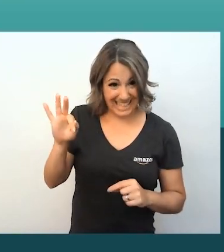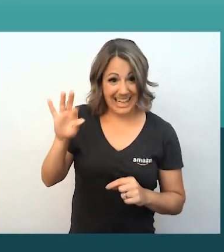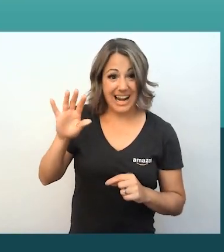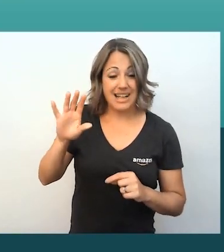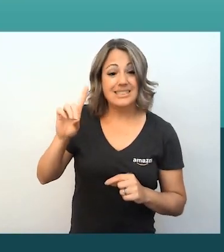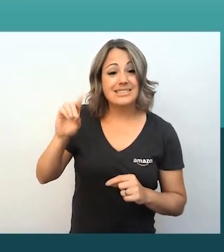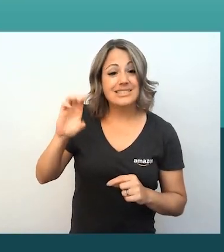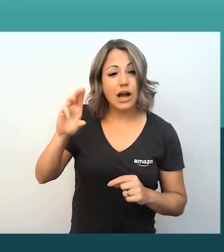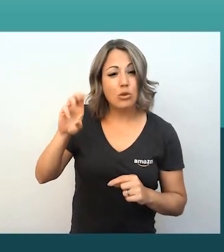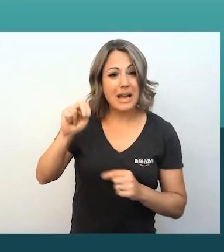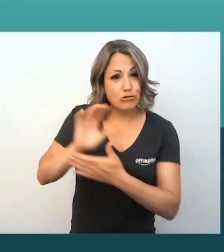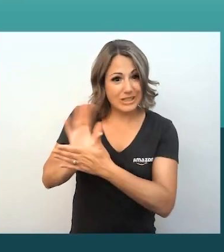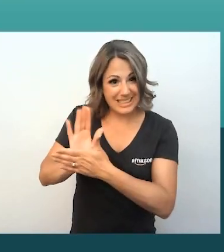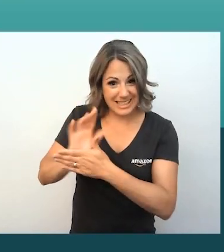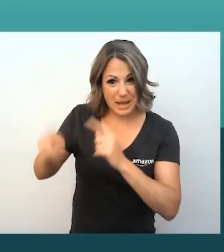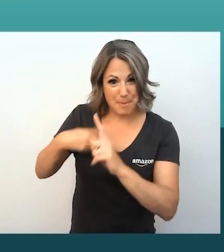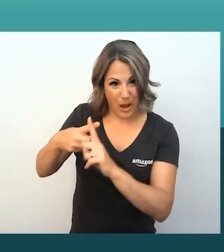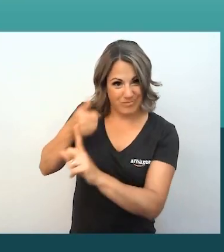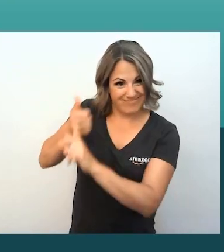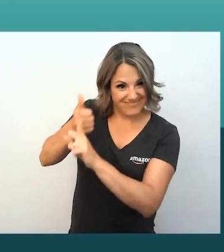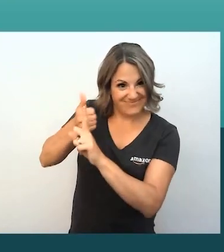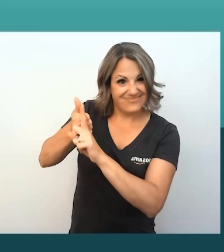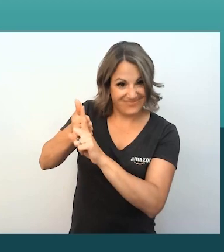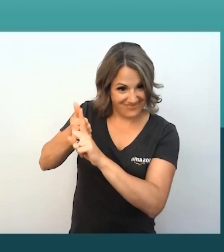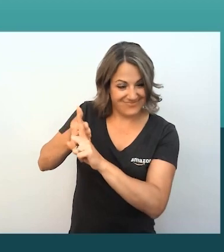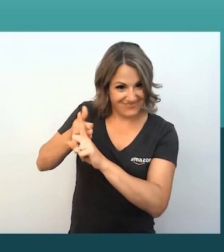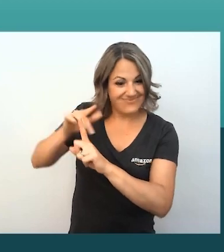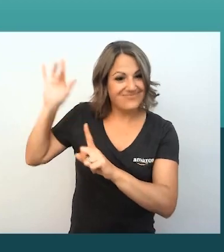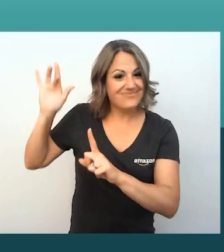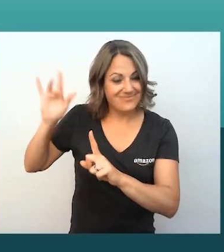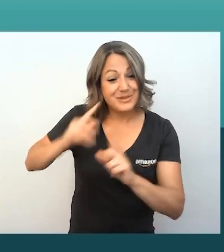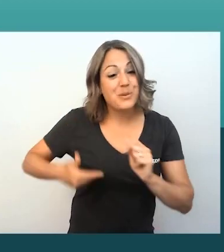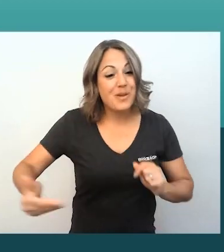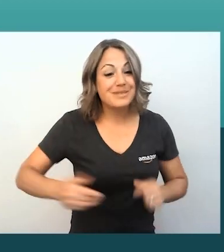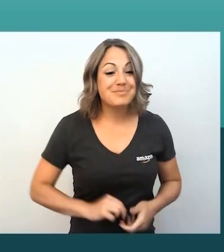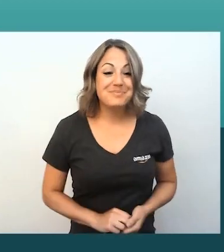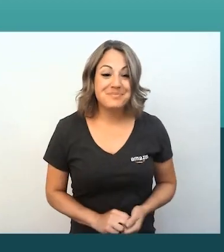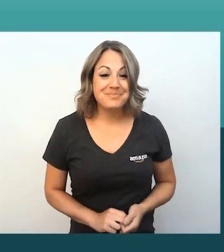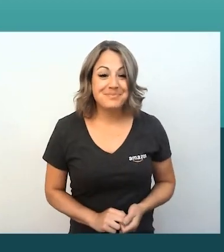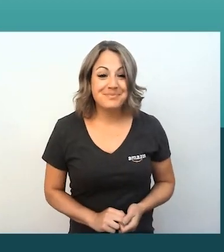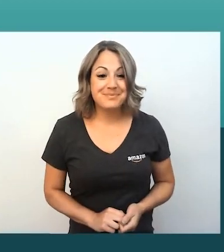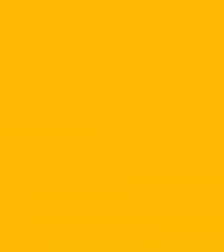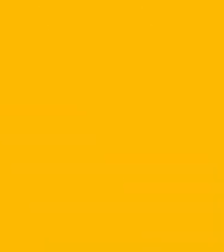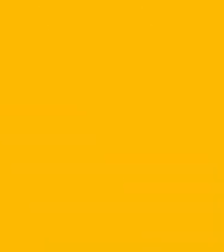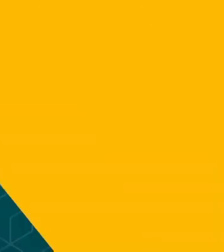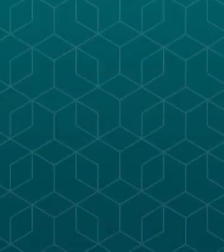influencing fashion trends in popular culture and was the centerpiece of the 2019 documentary.